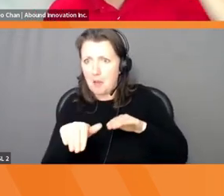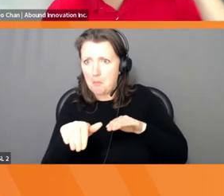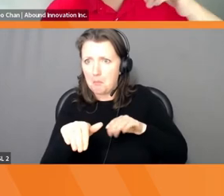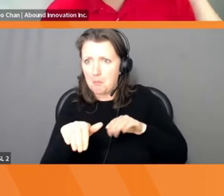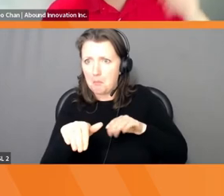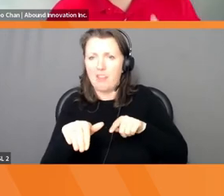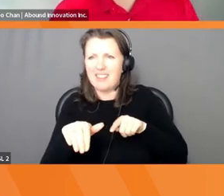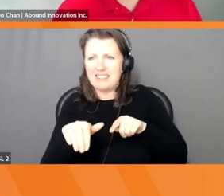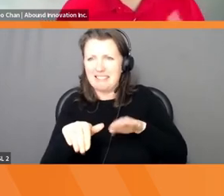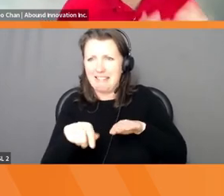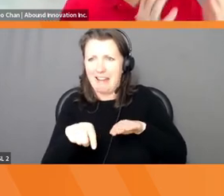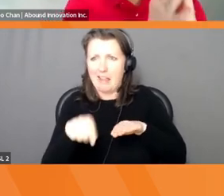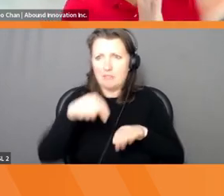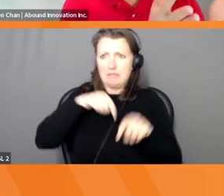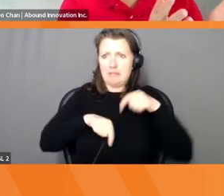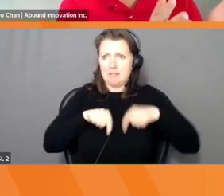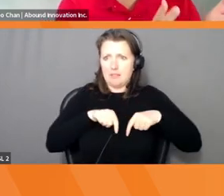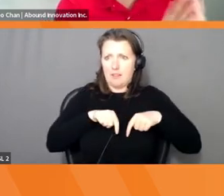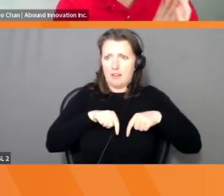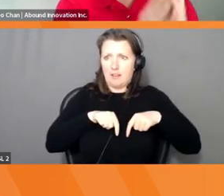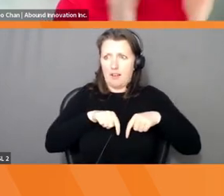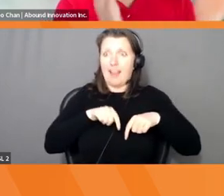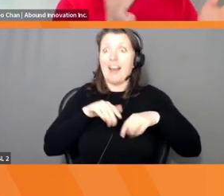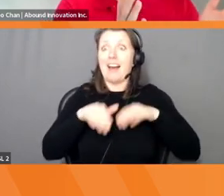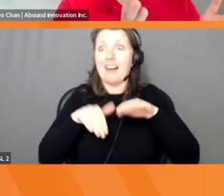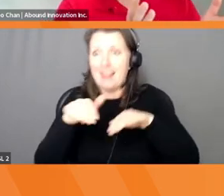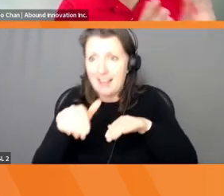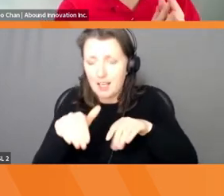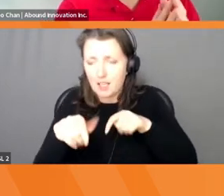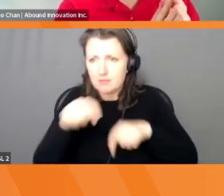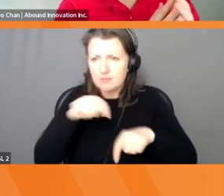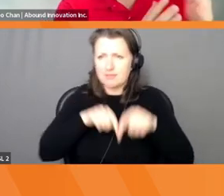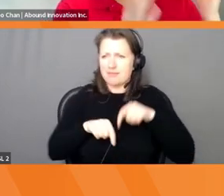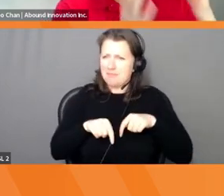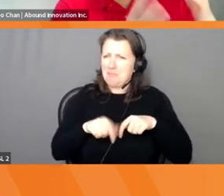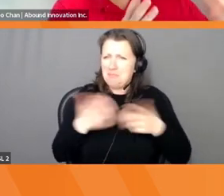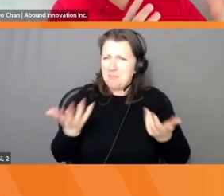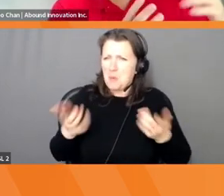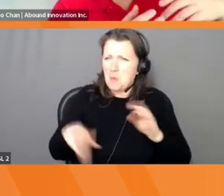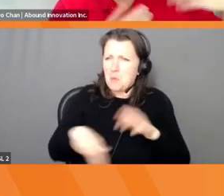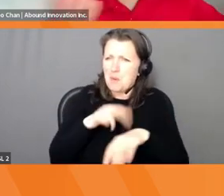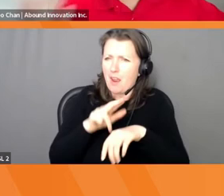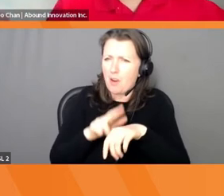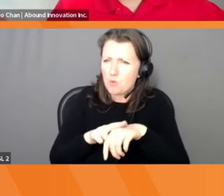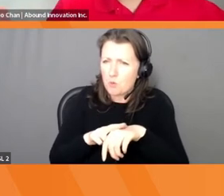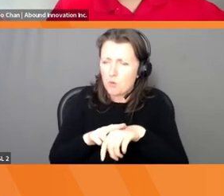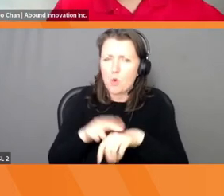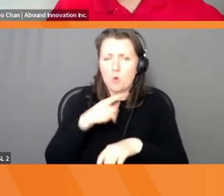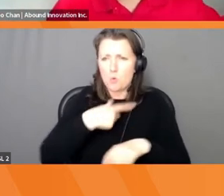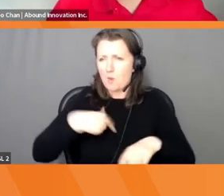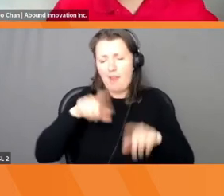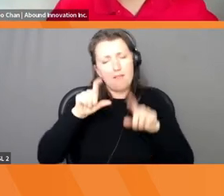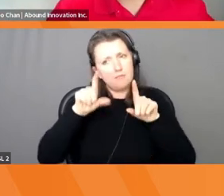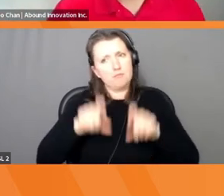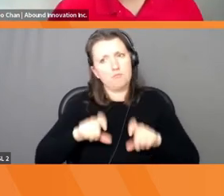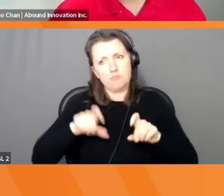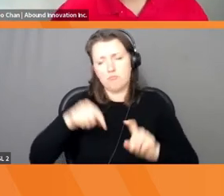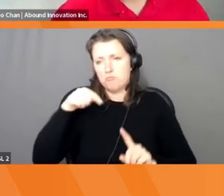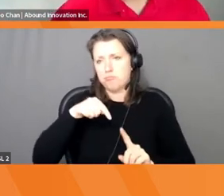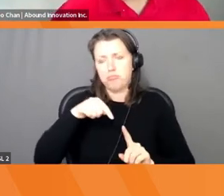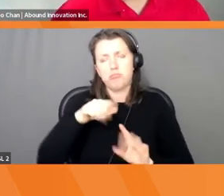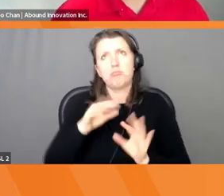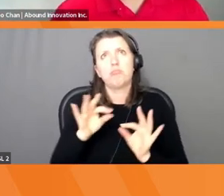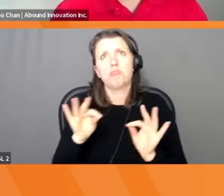here, you're reducing a lot of risk, right? Because when we first put out a thing, we don't know if it's going to work or not. So we go to test to be able to see all the things that we weren't sure of.